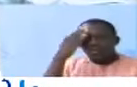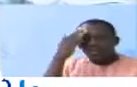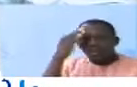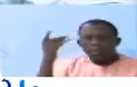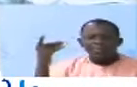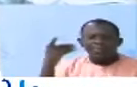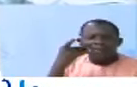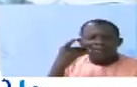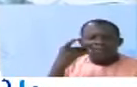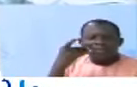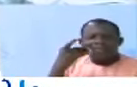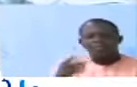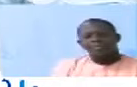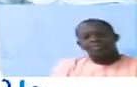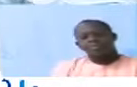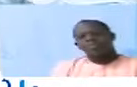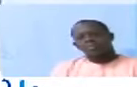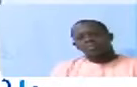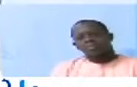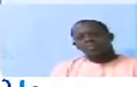1955. Do you know the date?